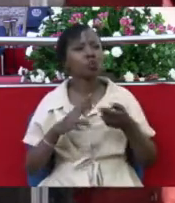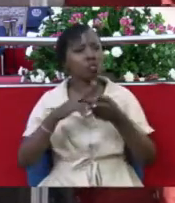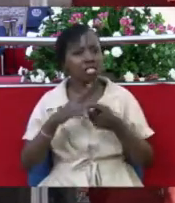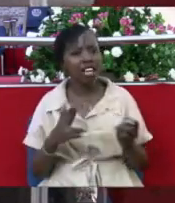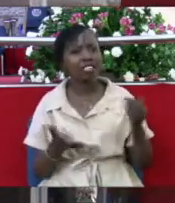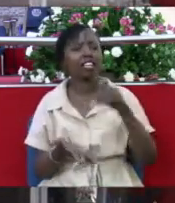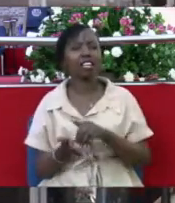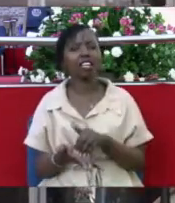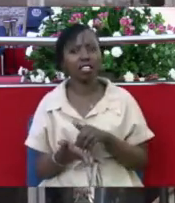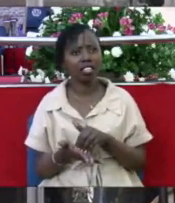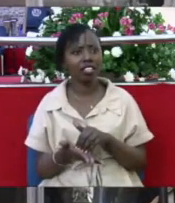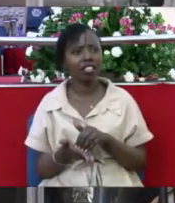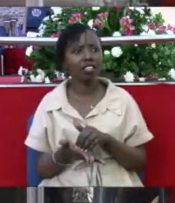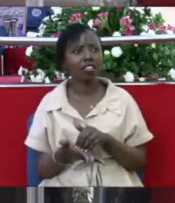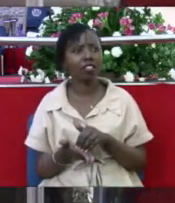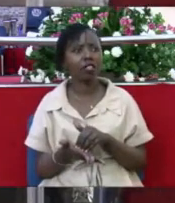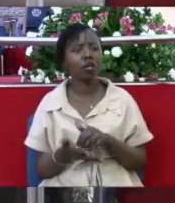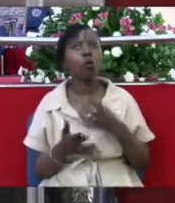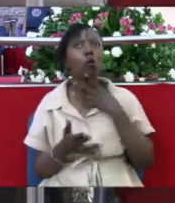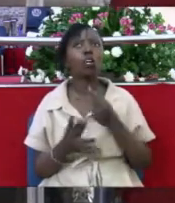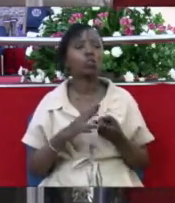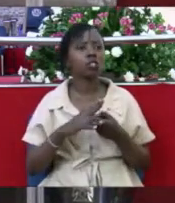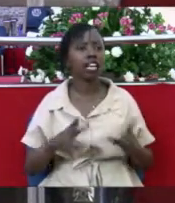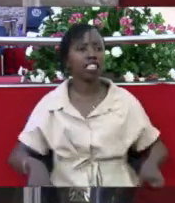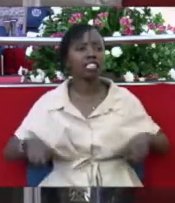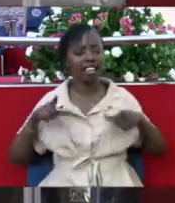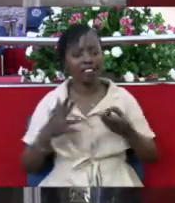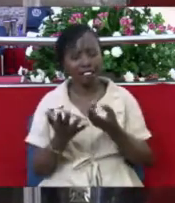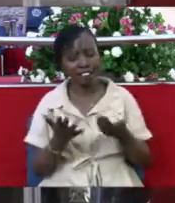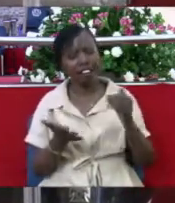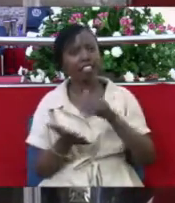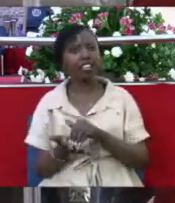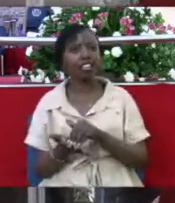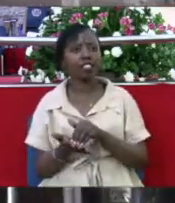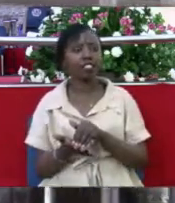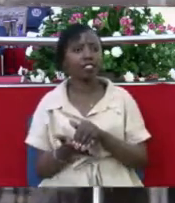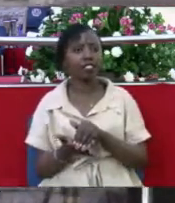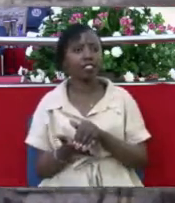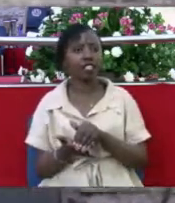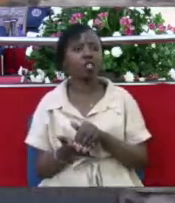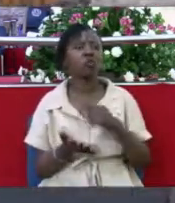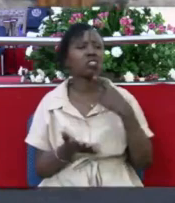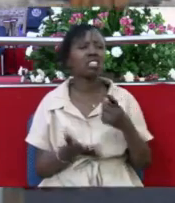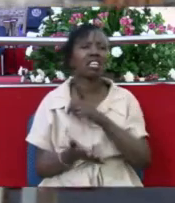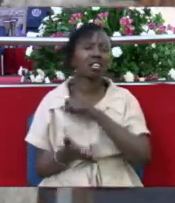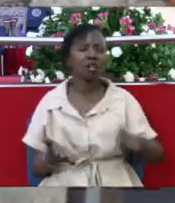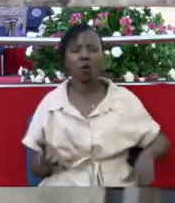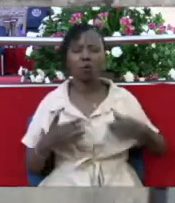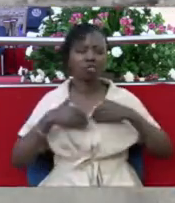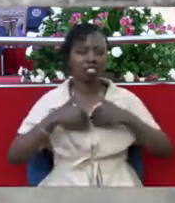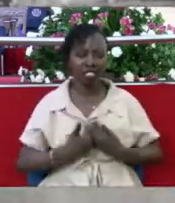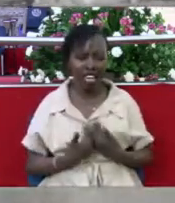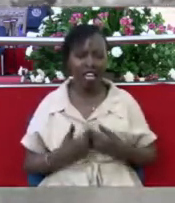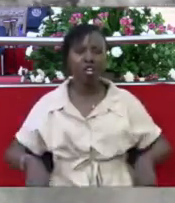Unataka kuanza upya, simama kwa miguu yako. You're saying, Lord, I need to restart. Ningalipenda kuanza upya. Lord, I am tired of living like a